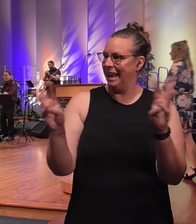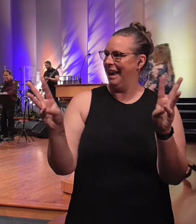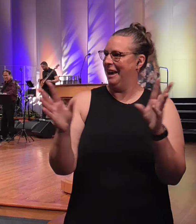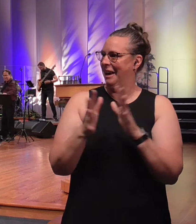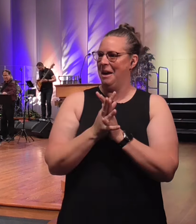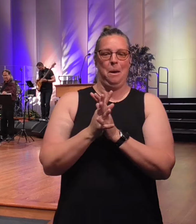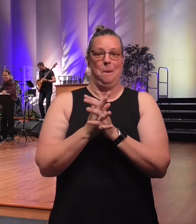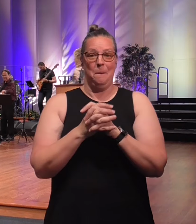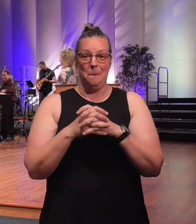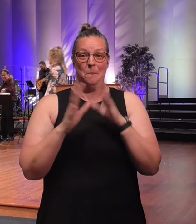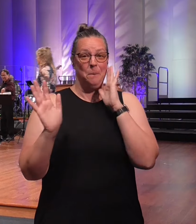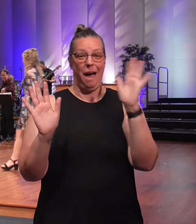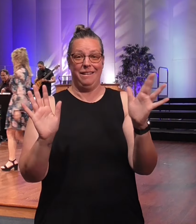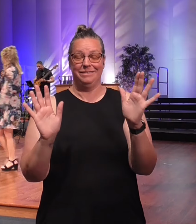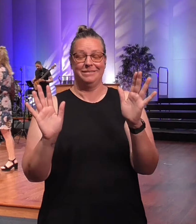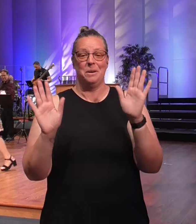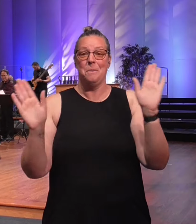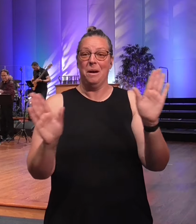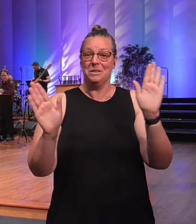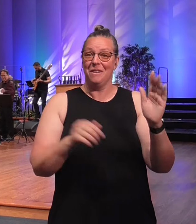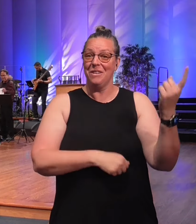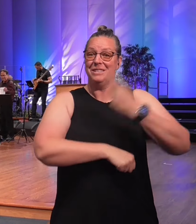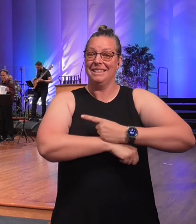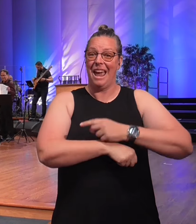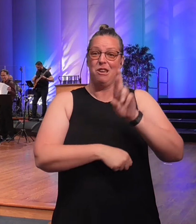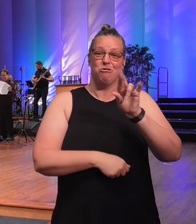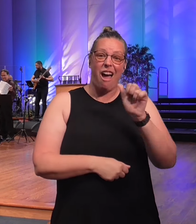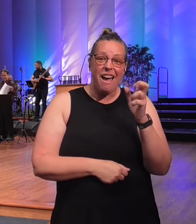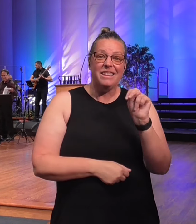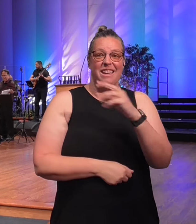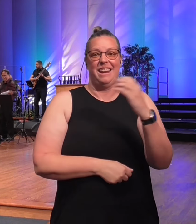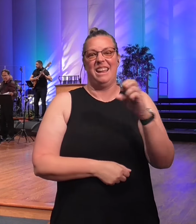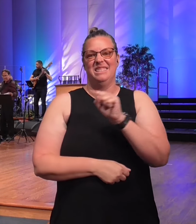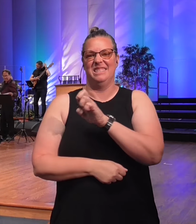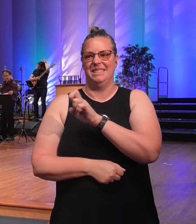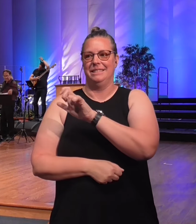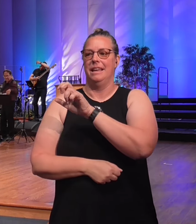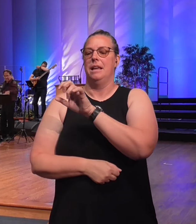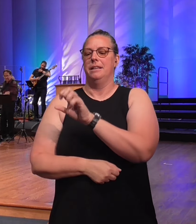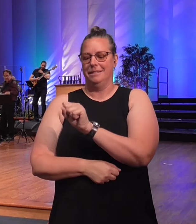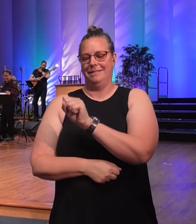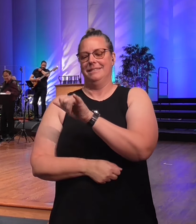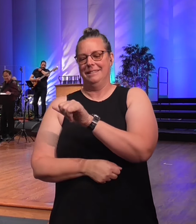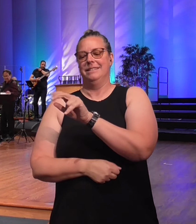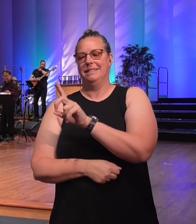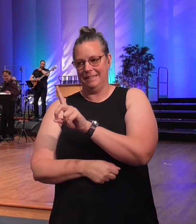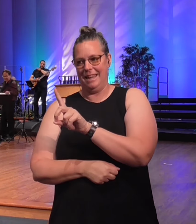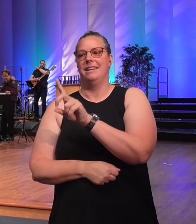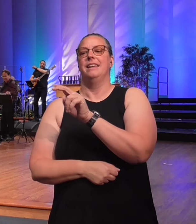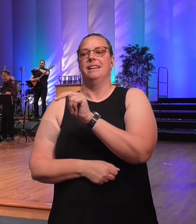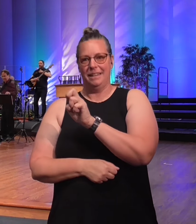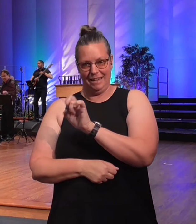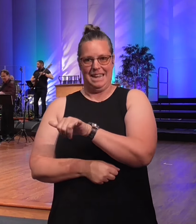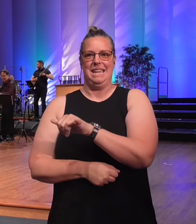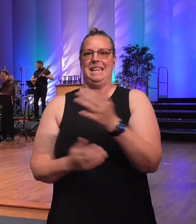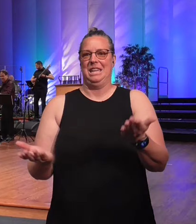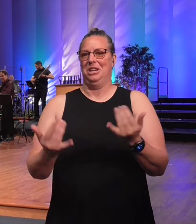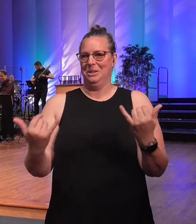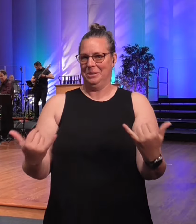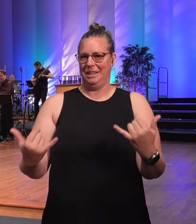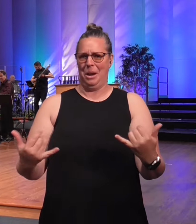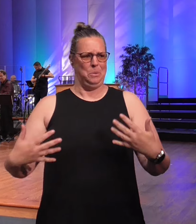Yes. What a glorious day it is to have Ryan Burnett and Sydney Erickson here with us today. Whew,